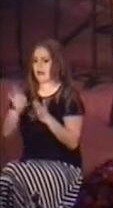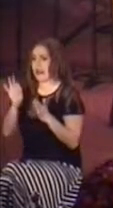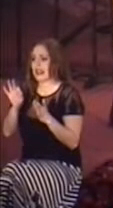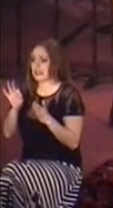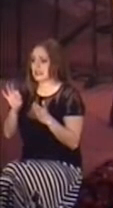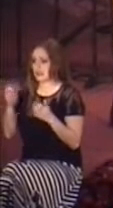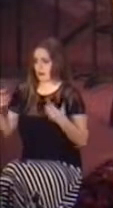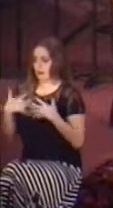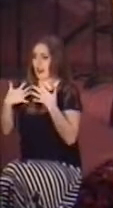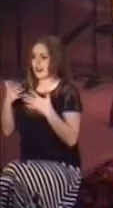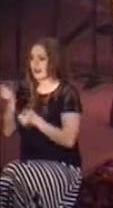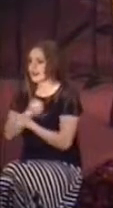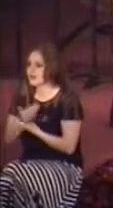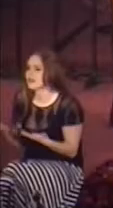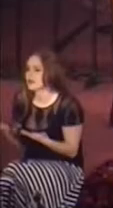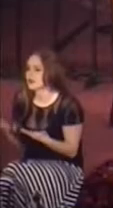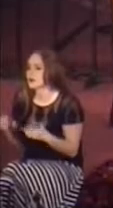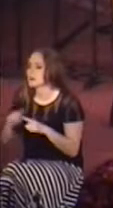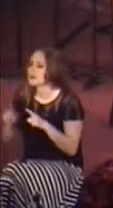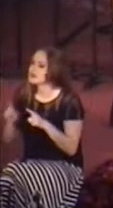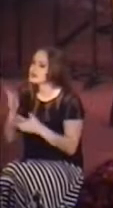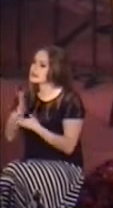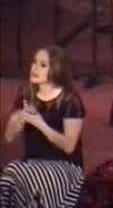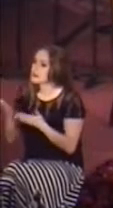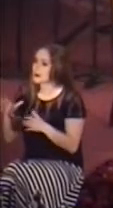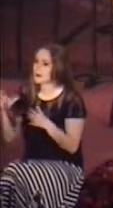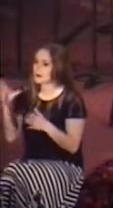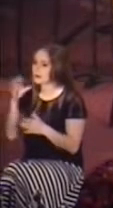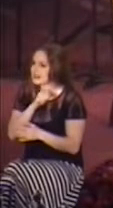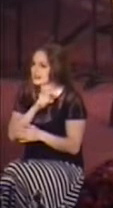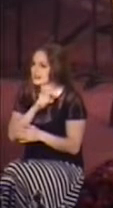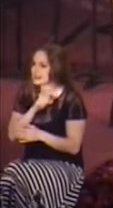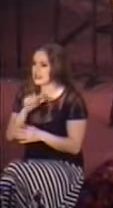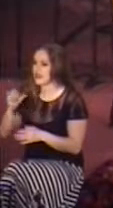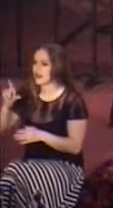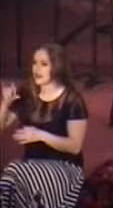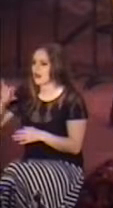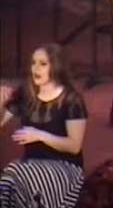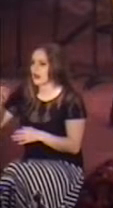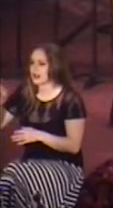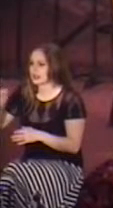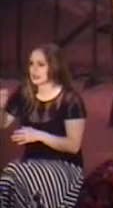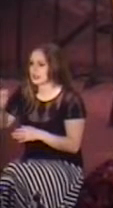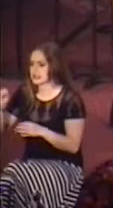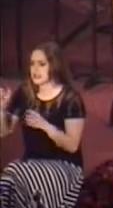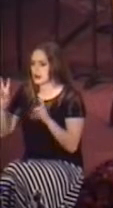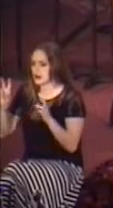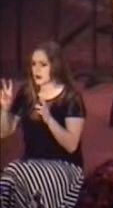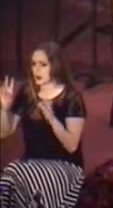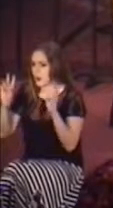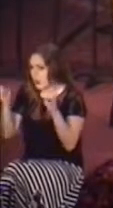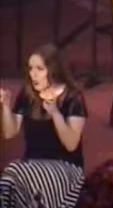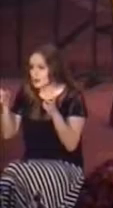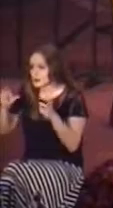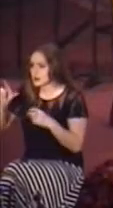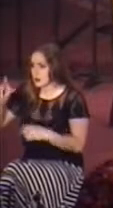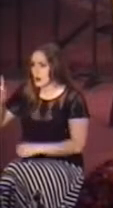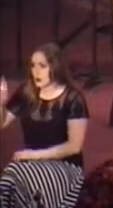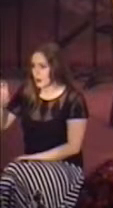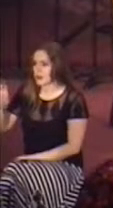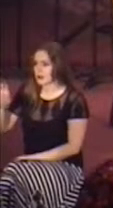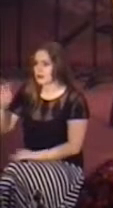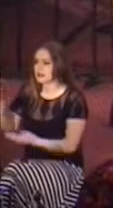But still, he realizes something's missing, and Linus comes out and he quotes from Luke, where the shepherds